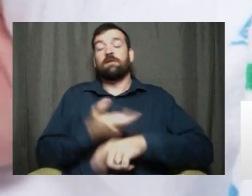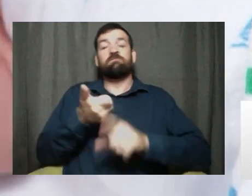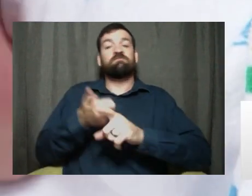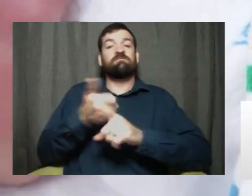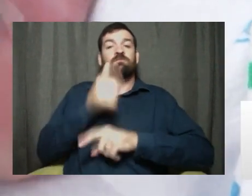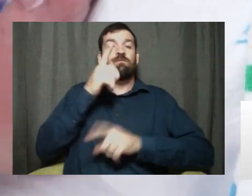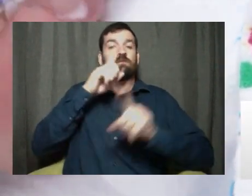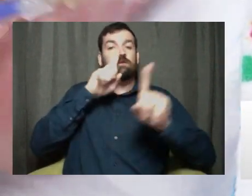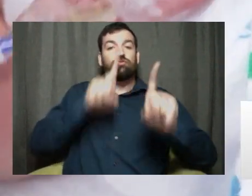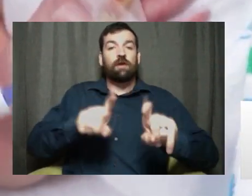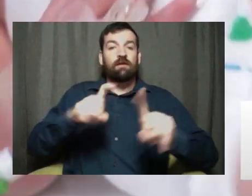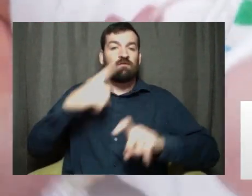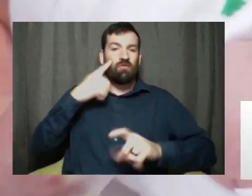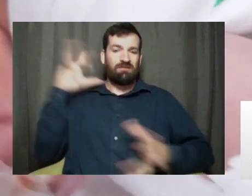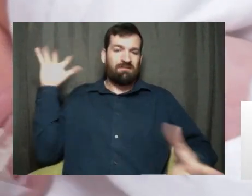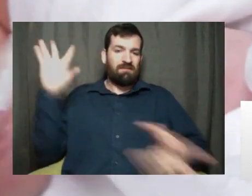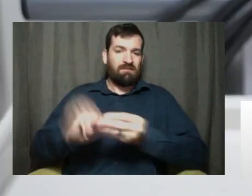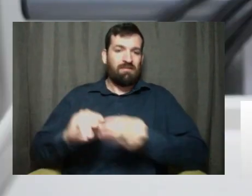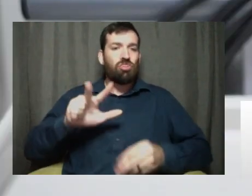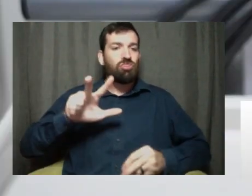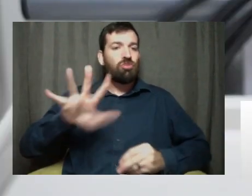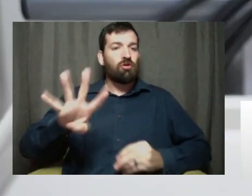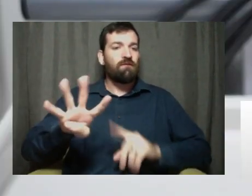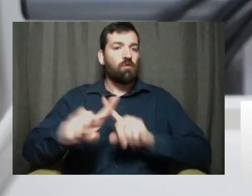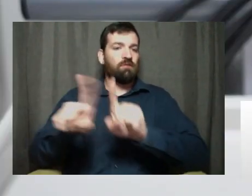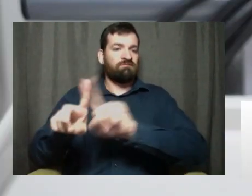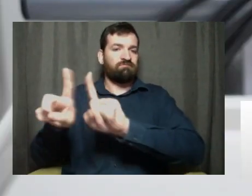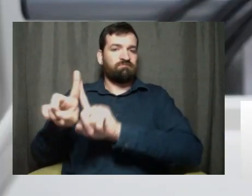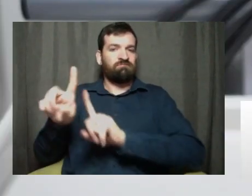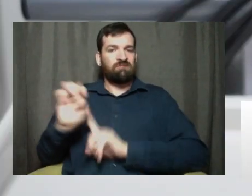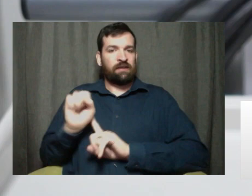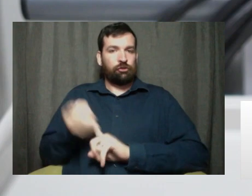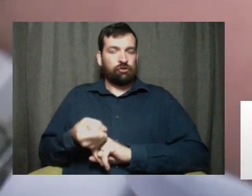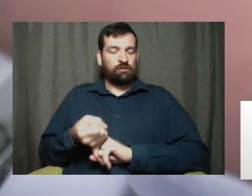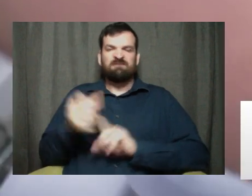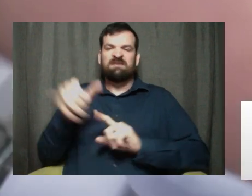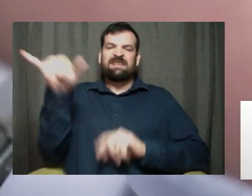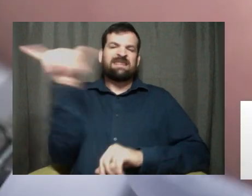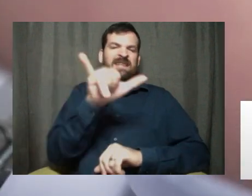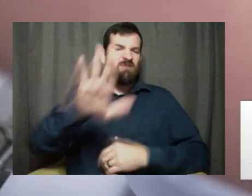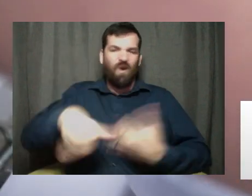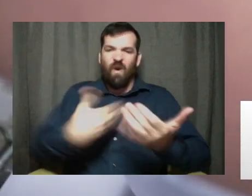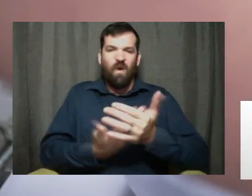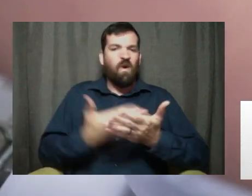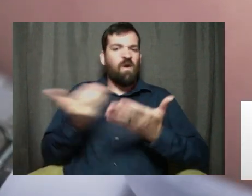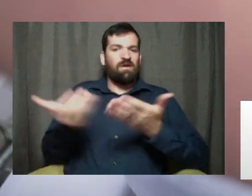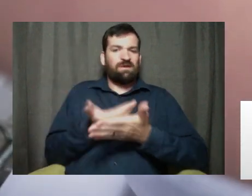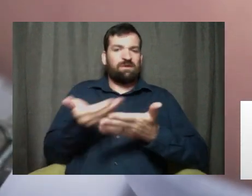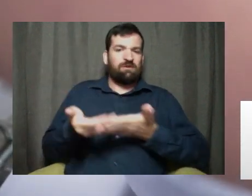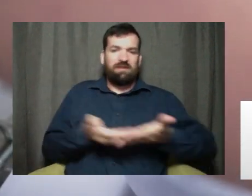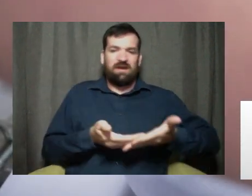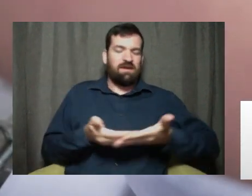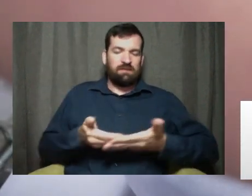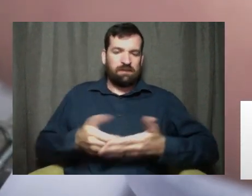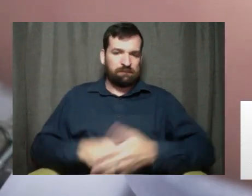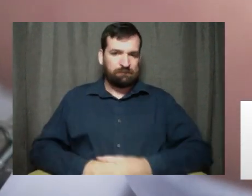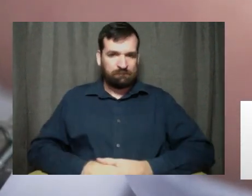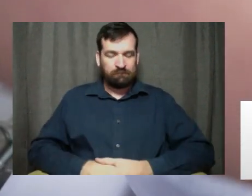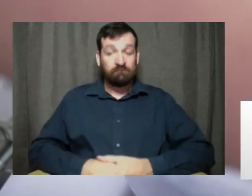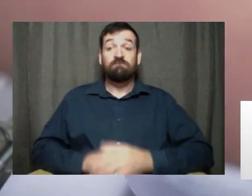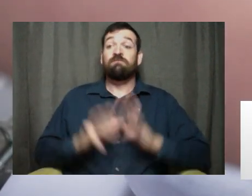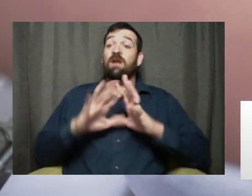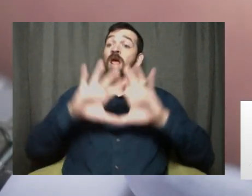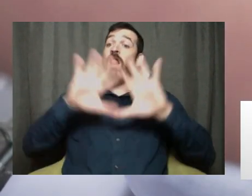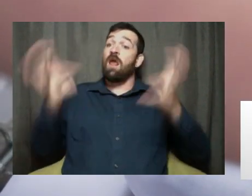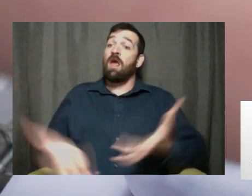for 34 different conditions, just like all newborns in Kansas, where more tests are performed. Nationally, 5